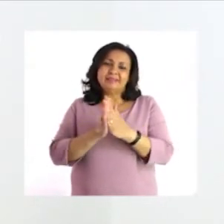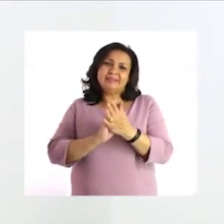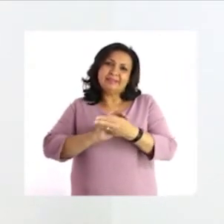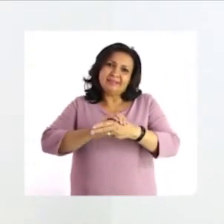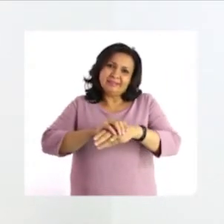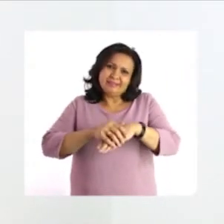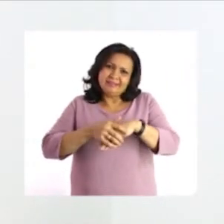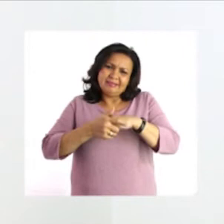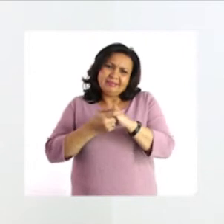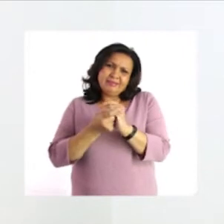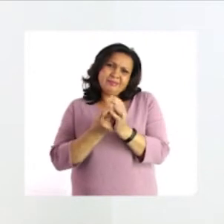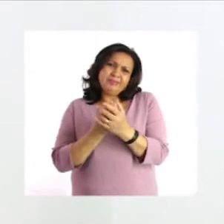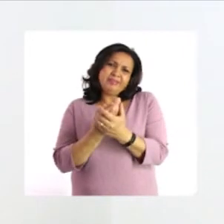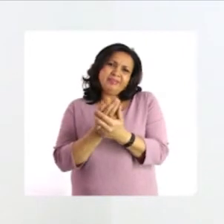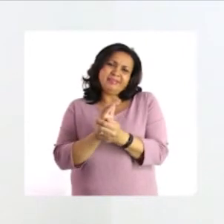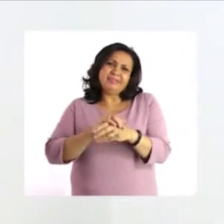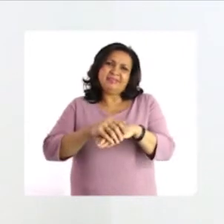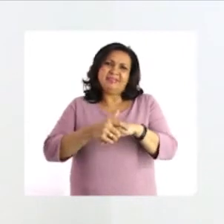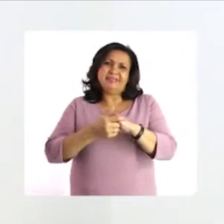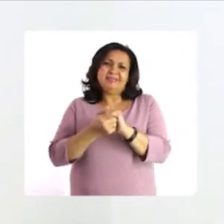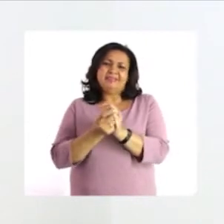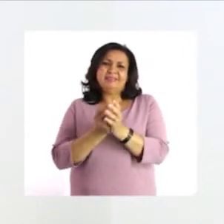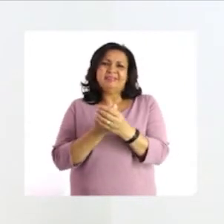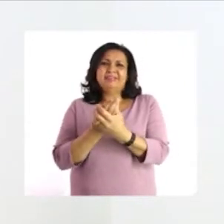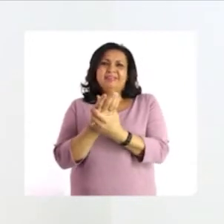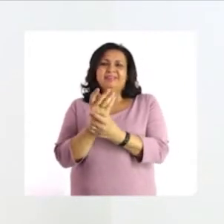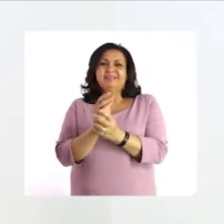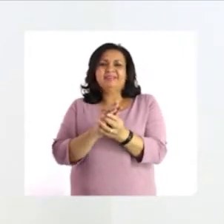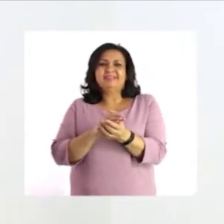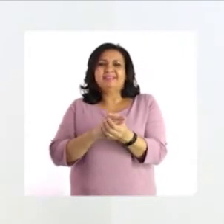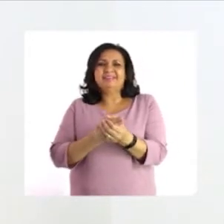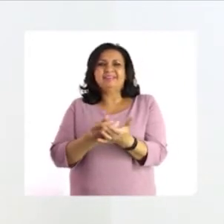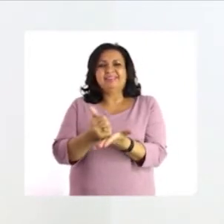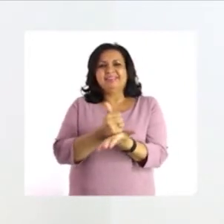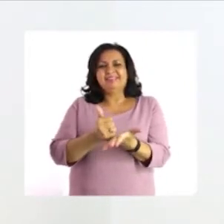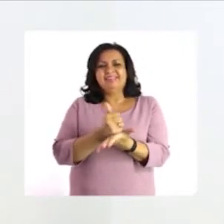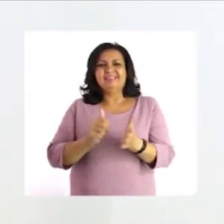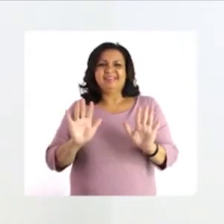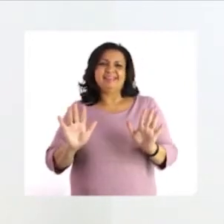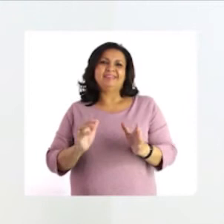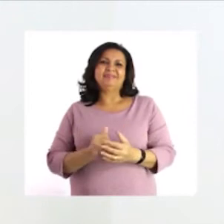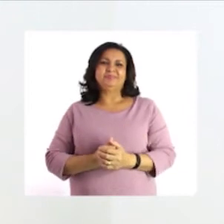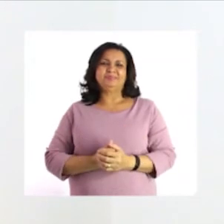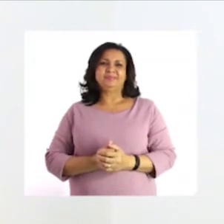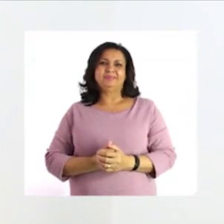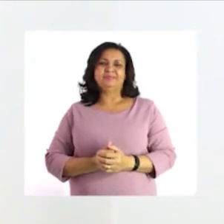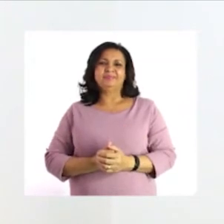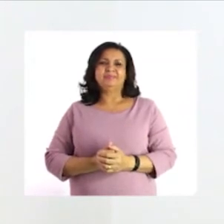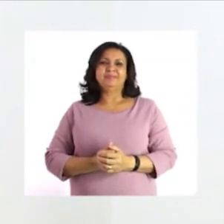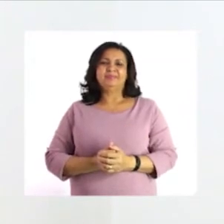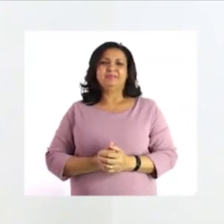fingers and let's give it a squishy, squashy, clean washy and then our hands are sanitized. Well,